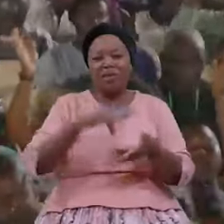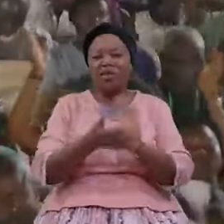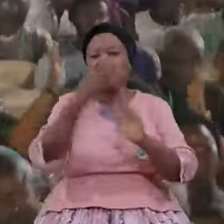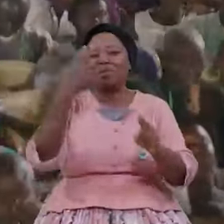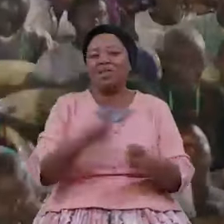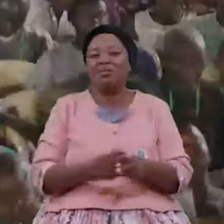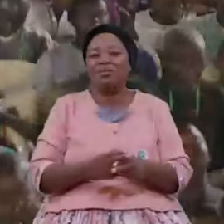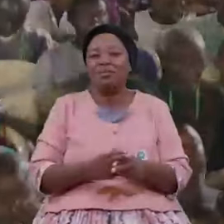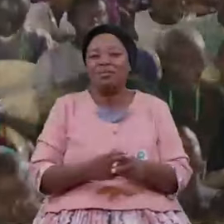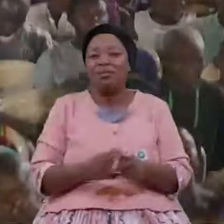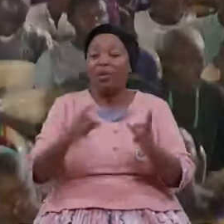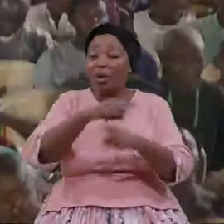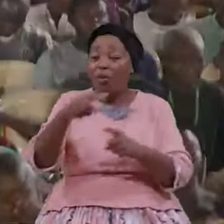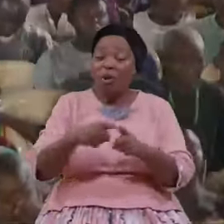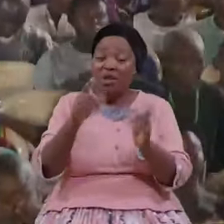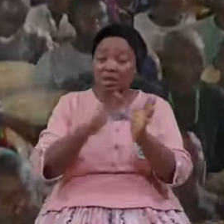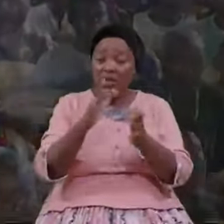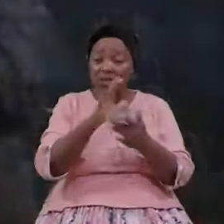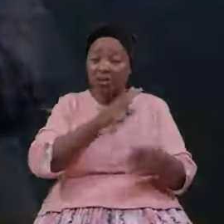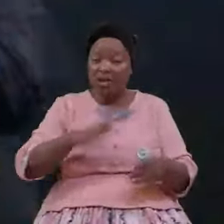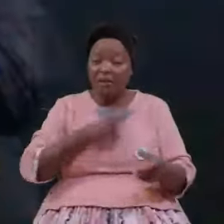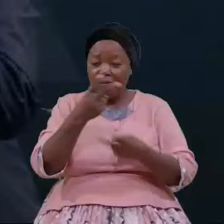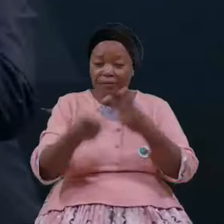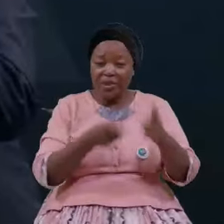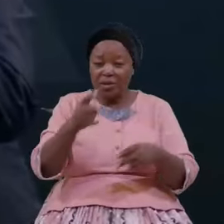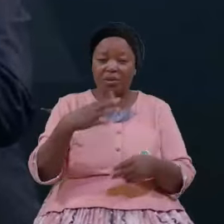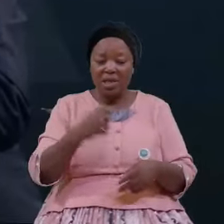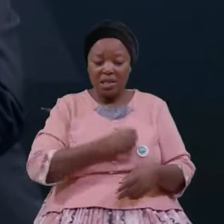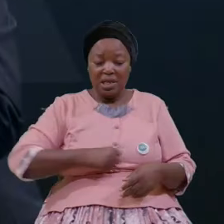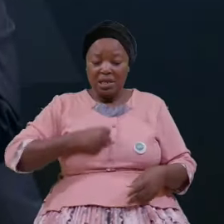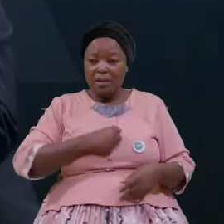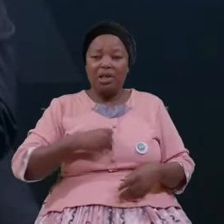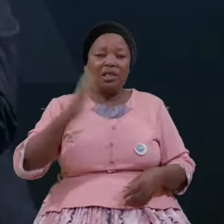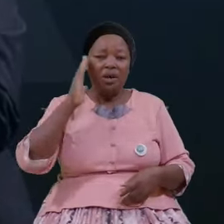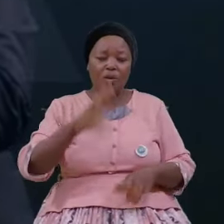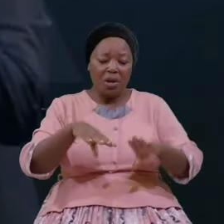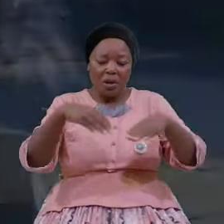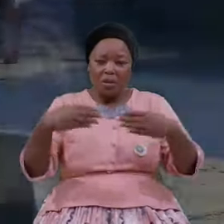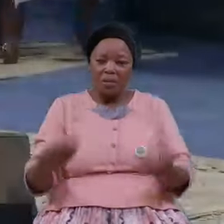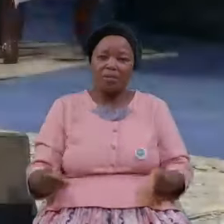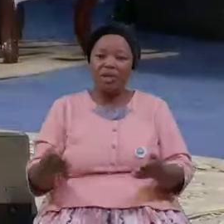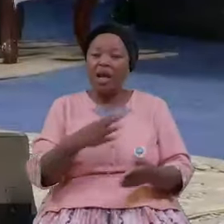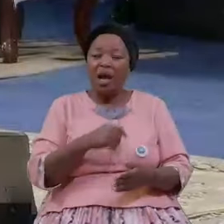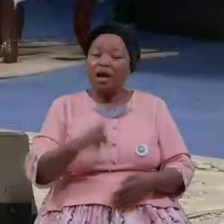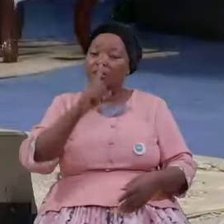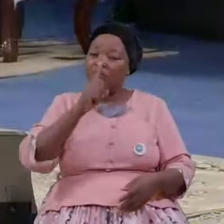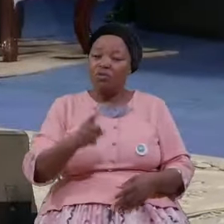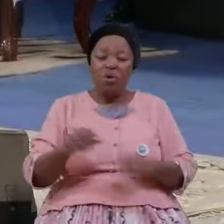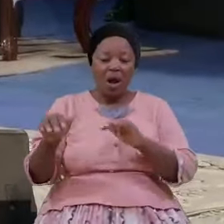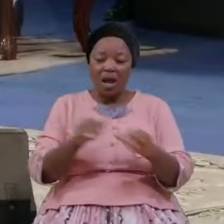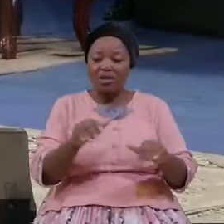When he visits you, his sympathy will produce a practical action. He'll raise you